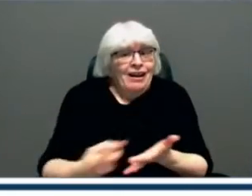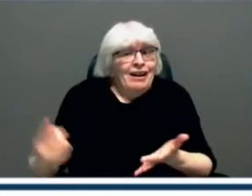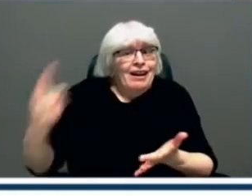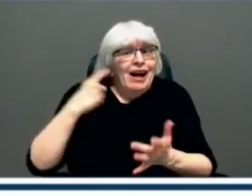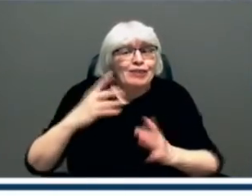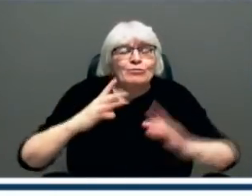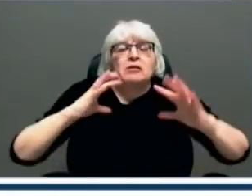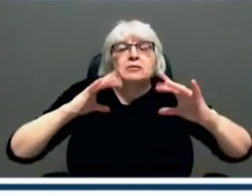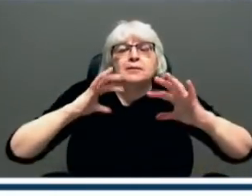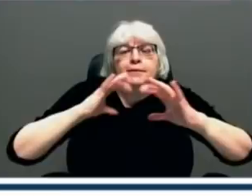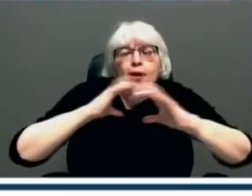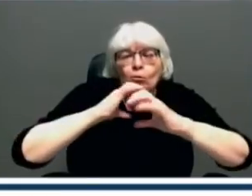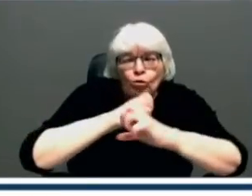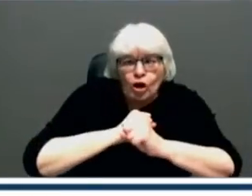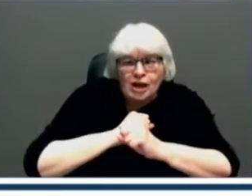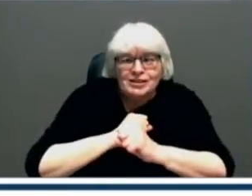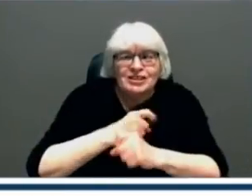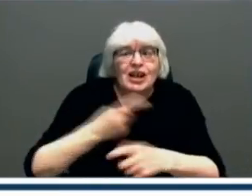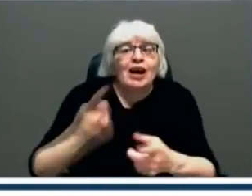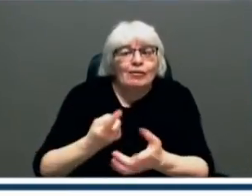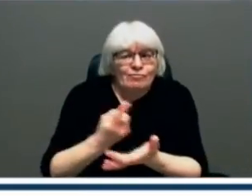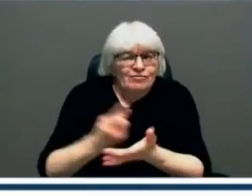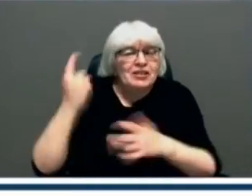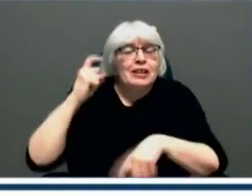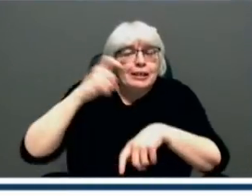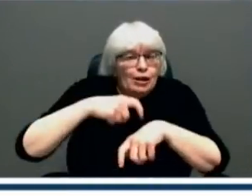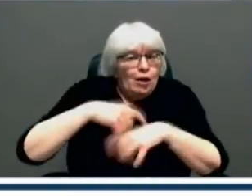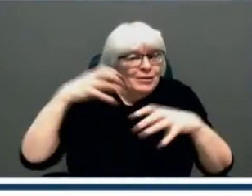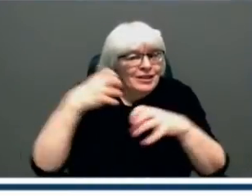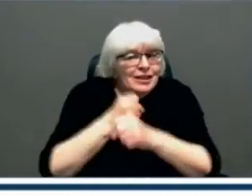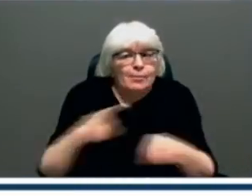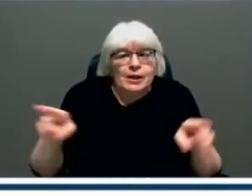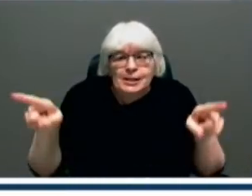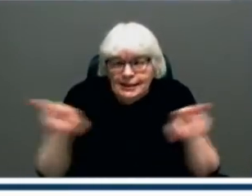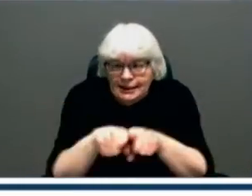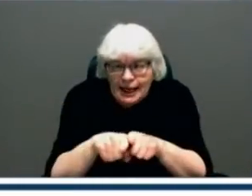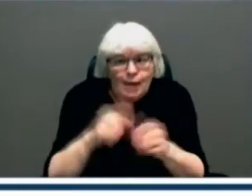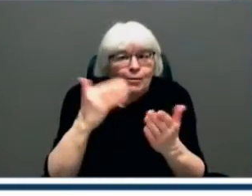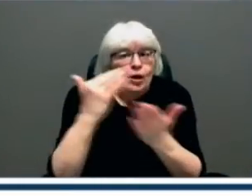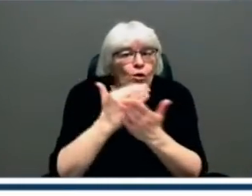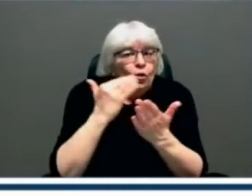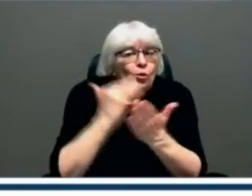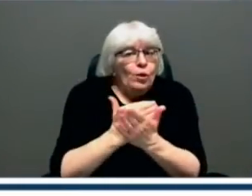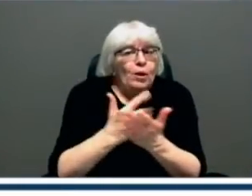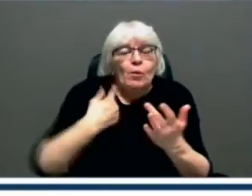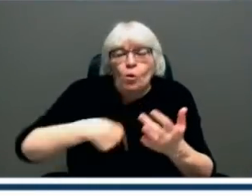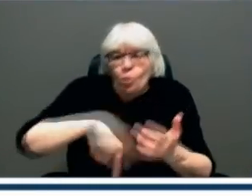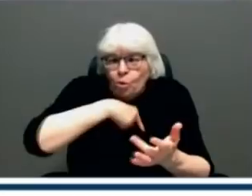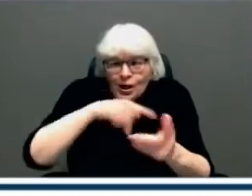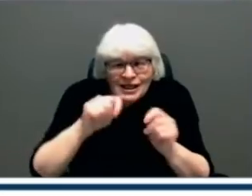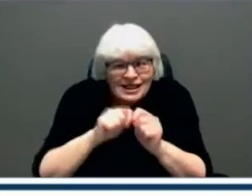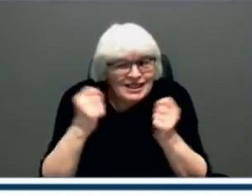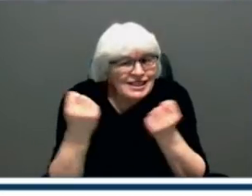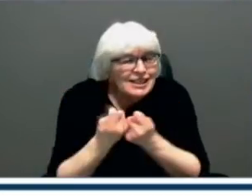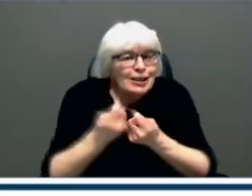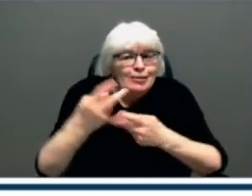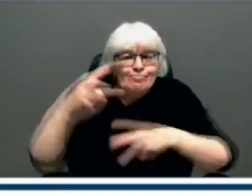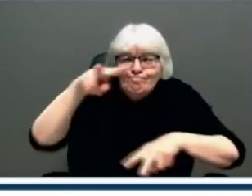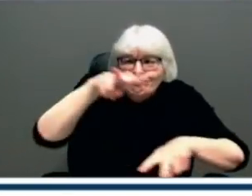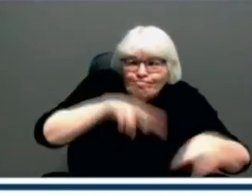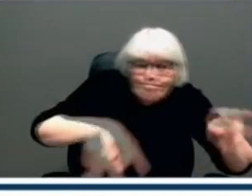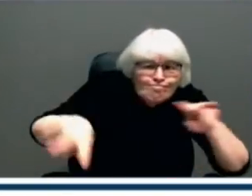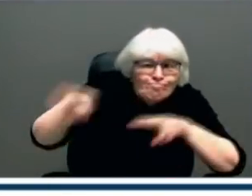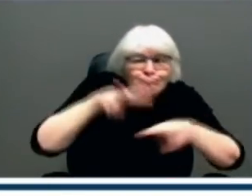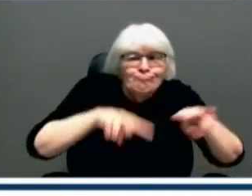time. It's the same report my team and I use for surveillance and monitoring, and we've made it available and